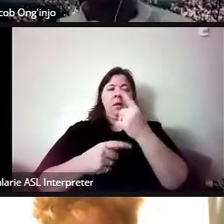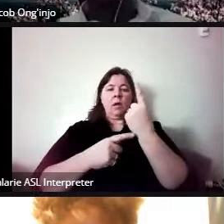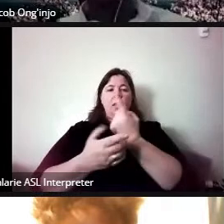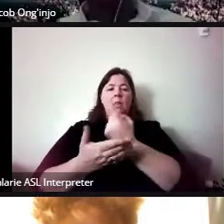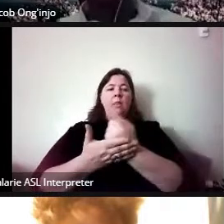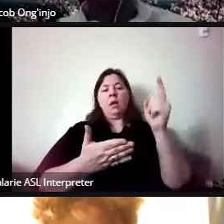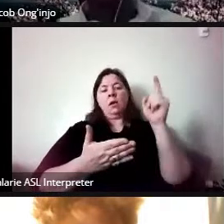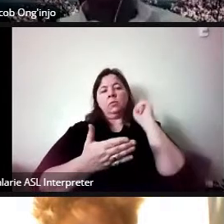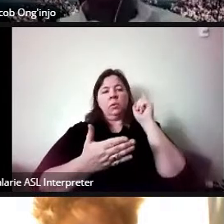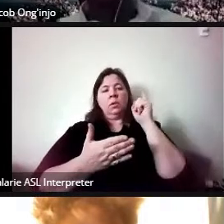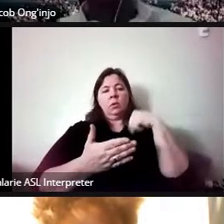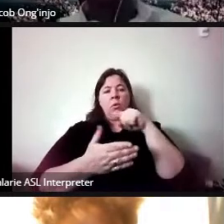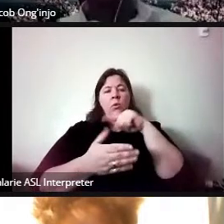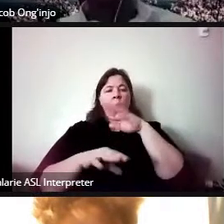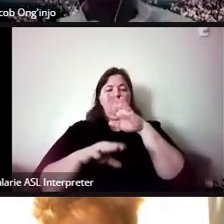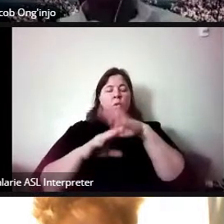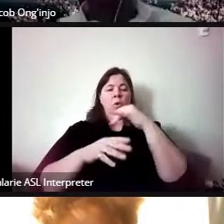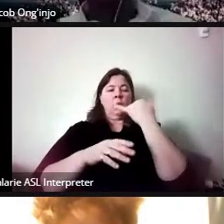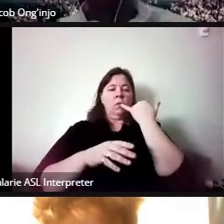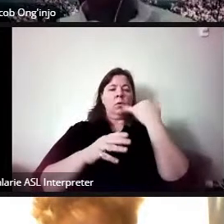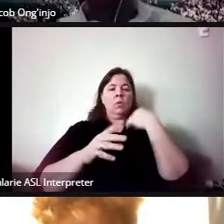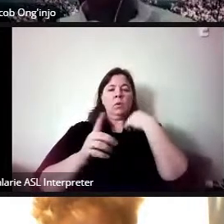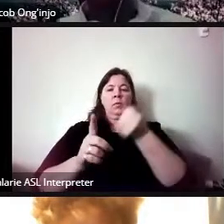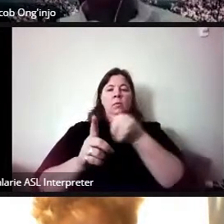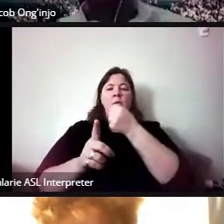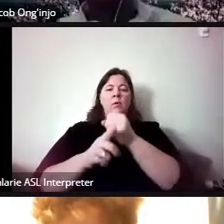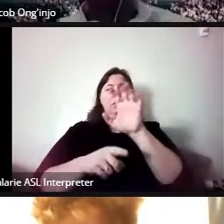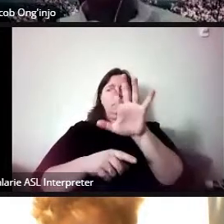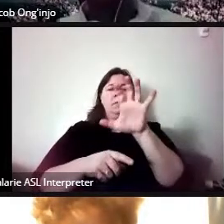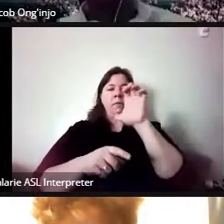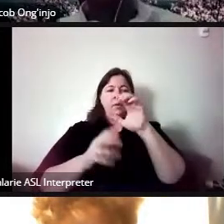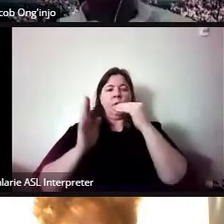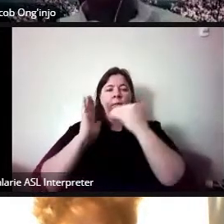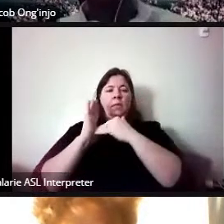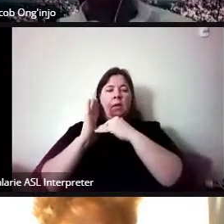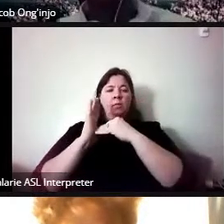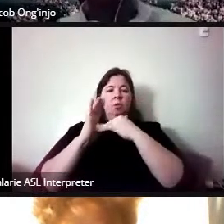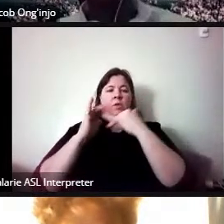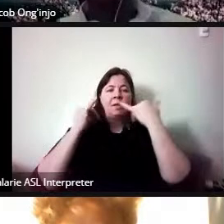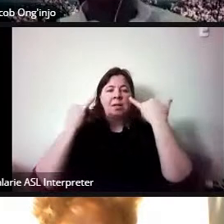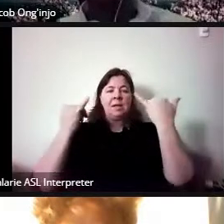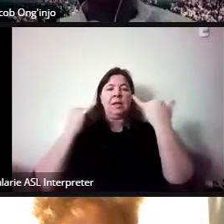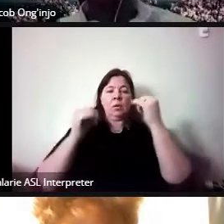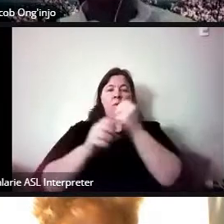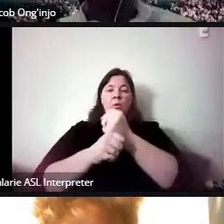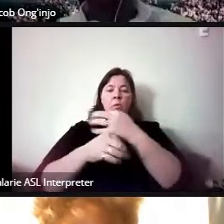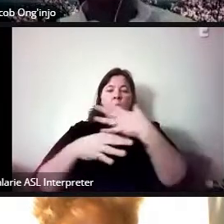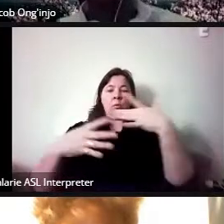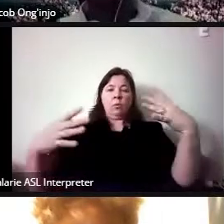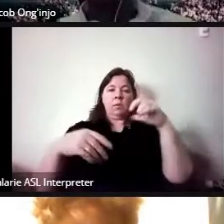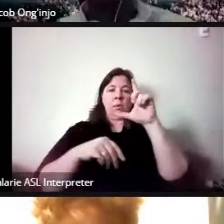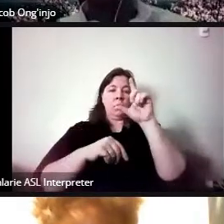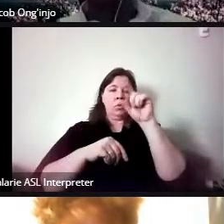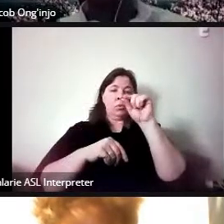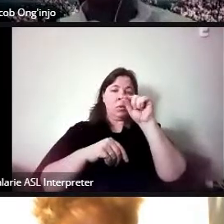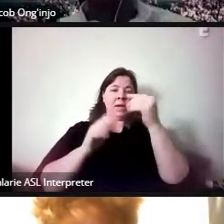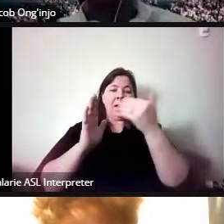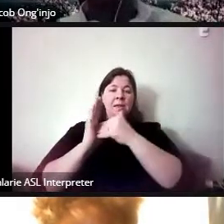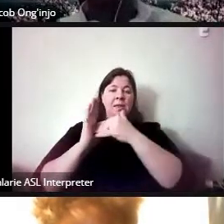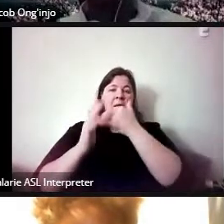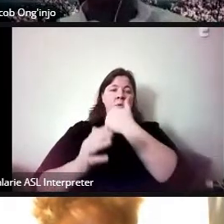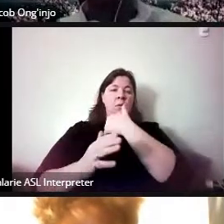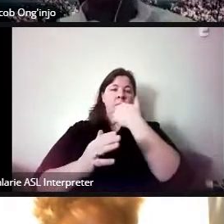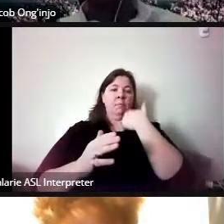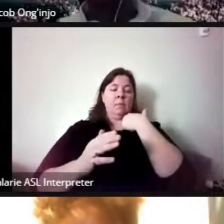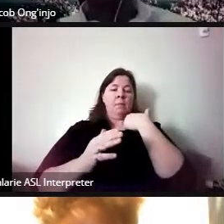week while we're on the call, we hit 500,000. And so we have grown by 20,000 members in a week's